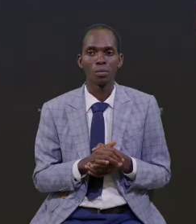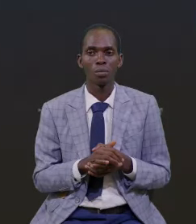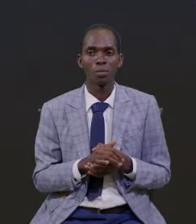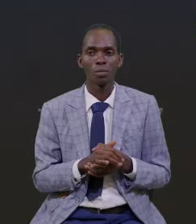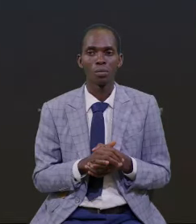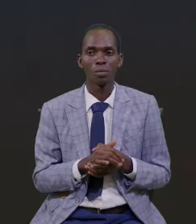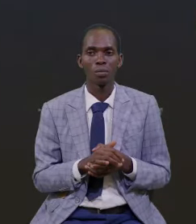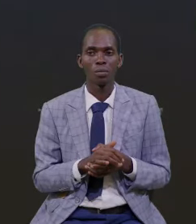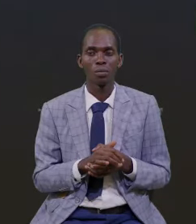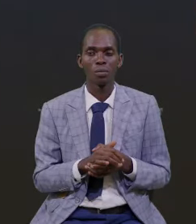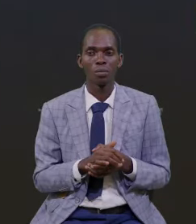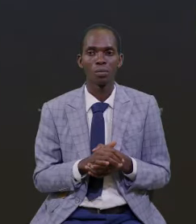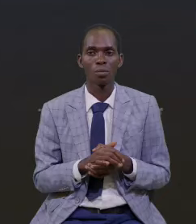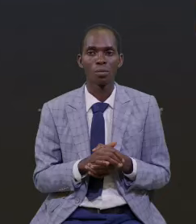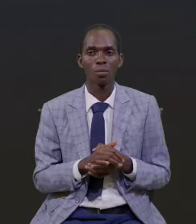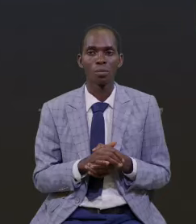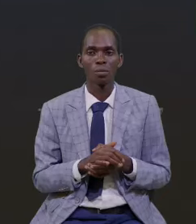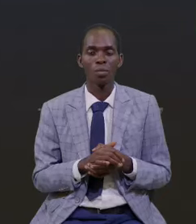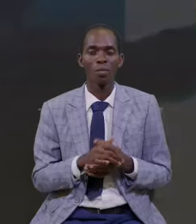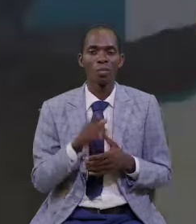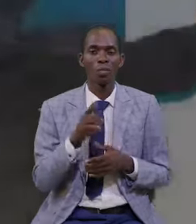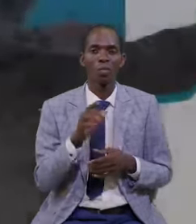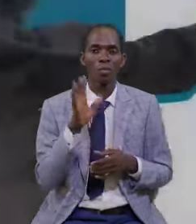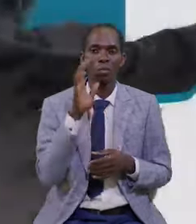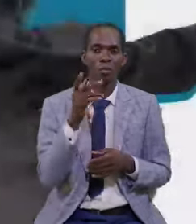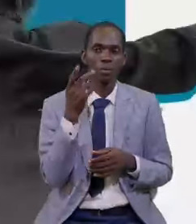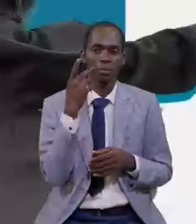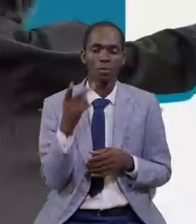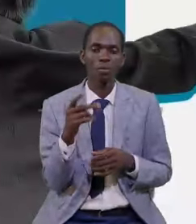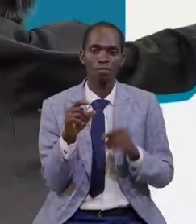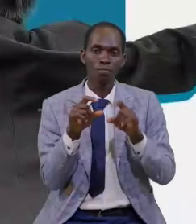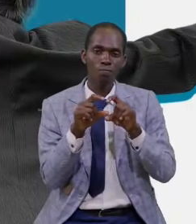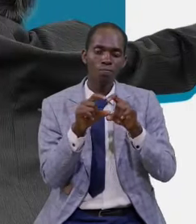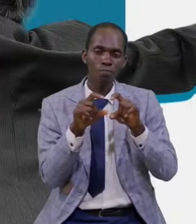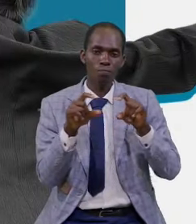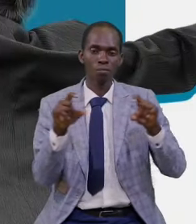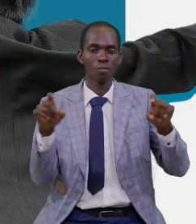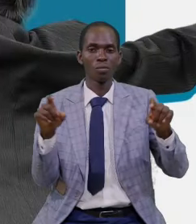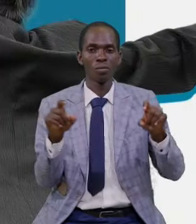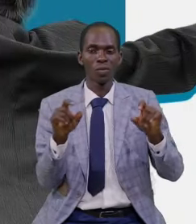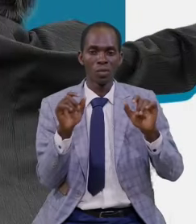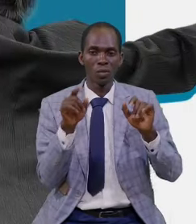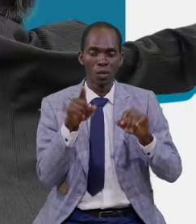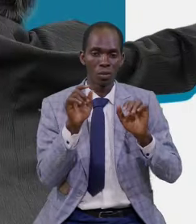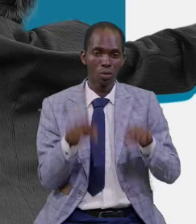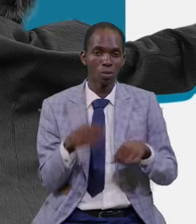And then follow the instructions as instructed on your device.